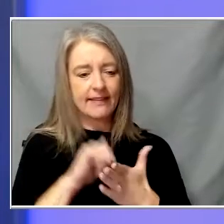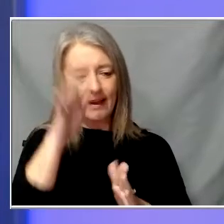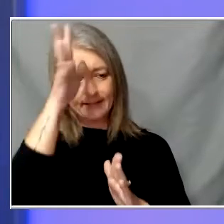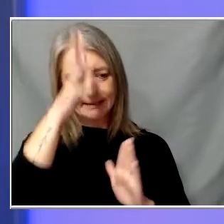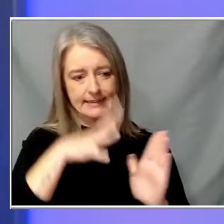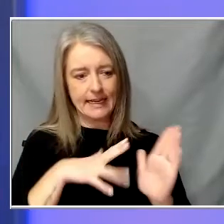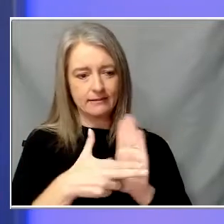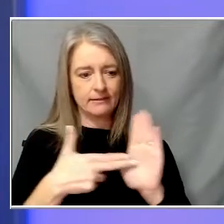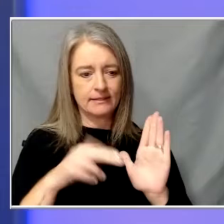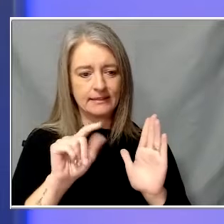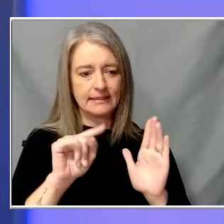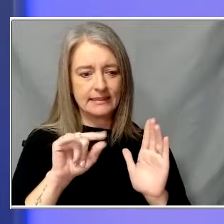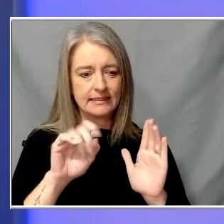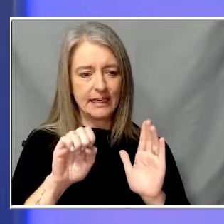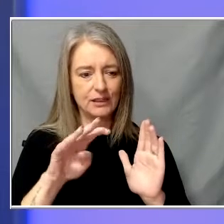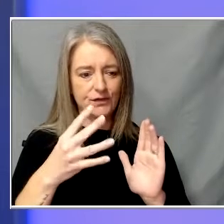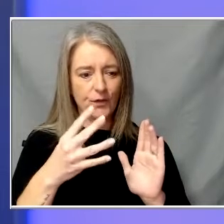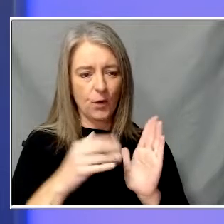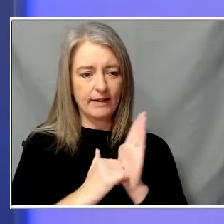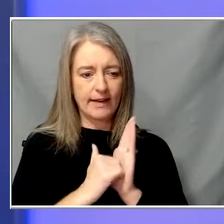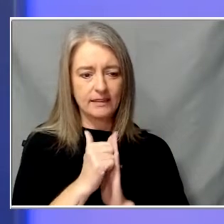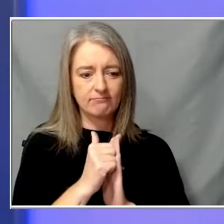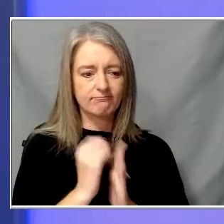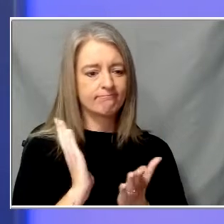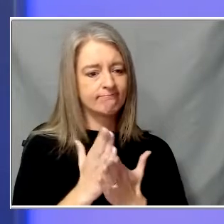4 cancer. But that hasn't stopped me. I